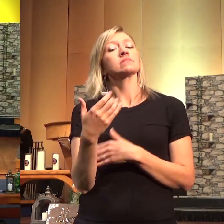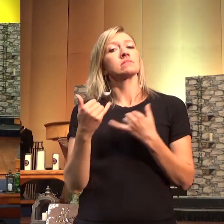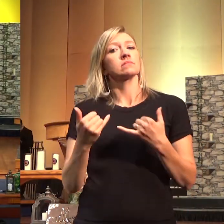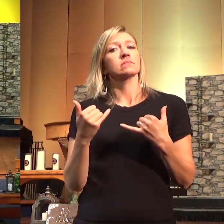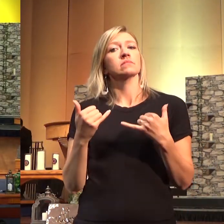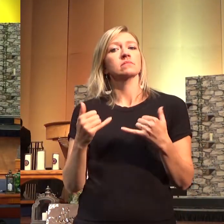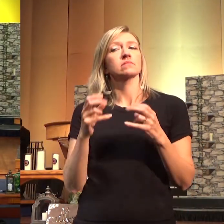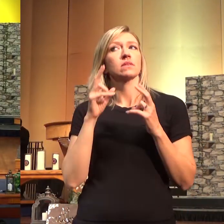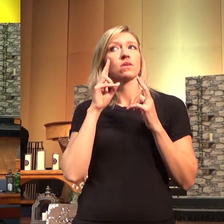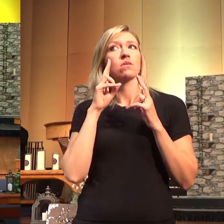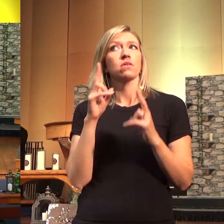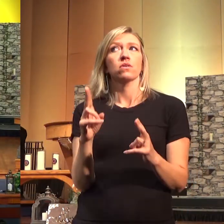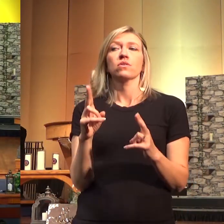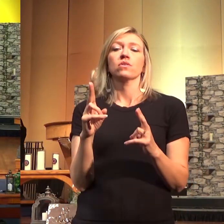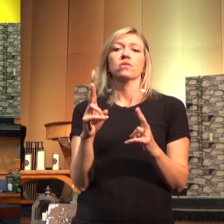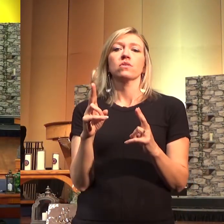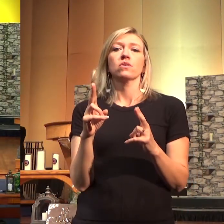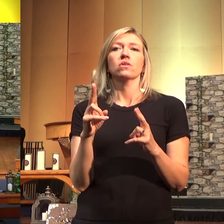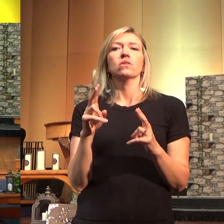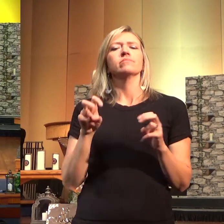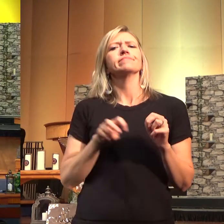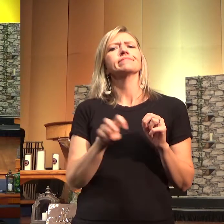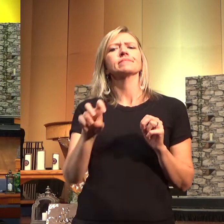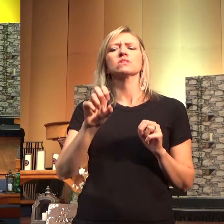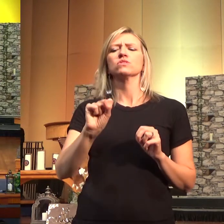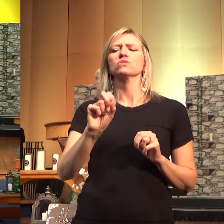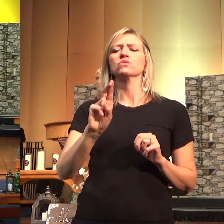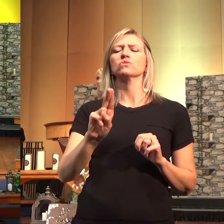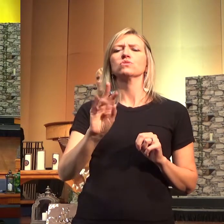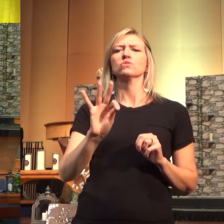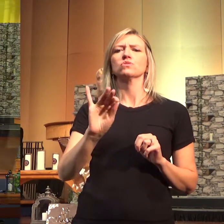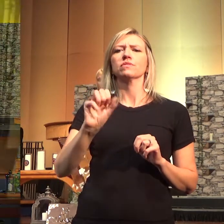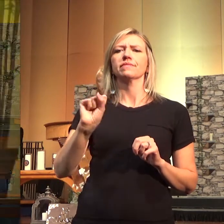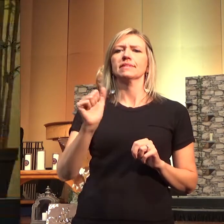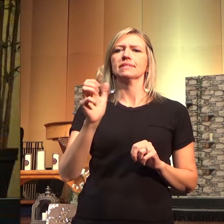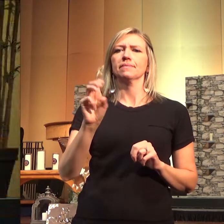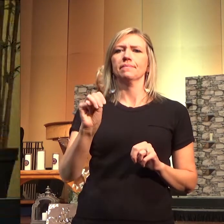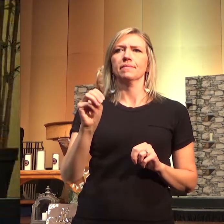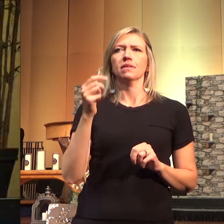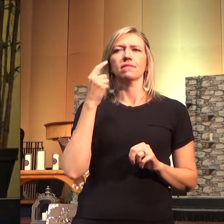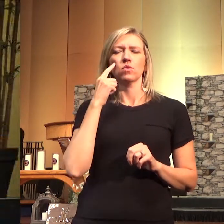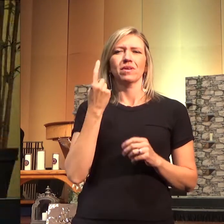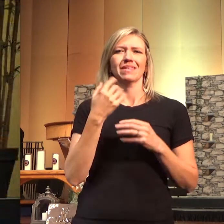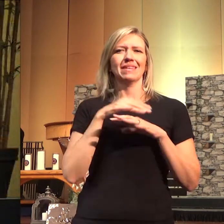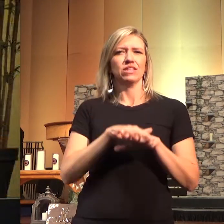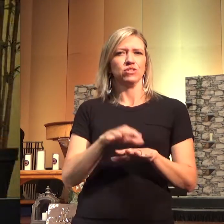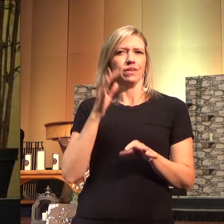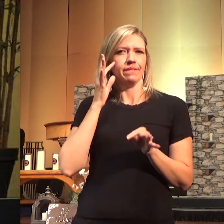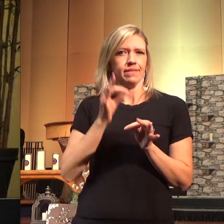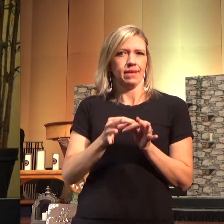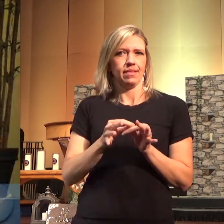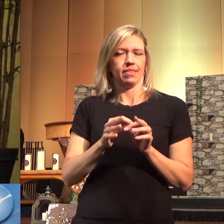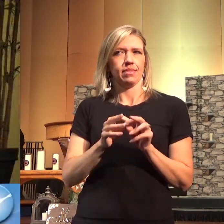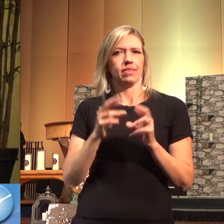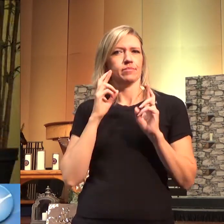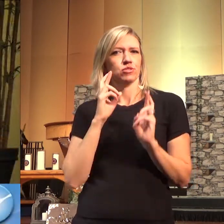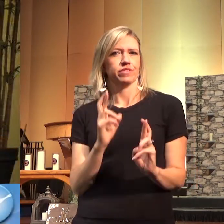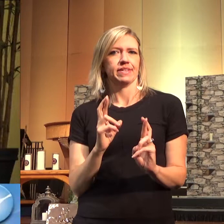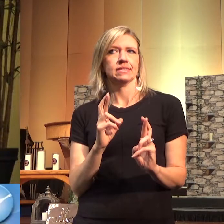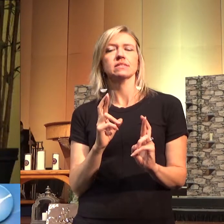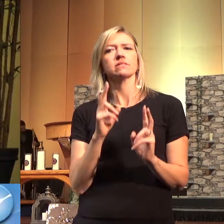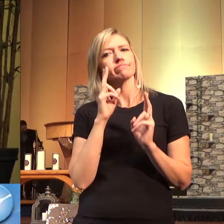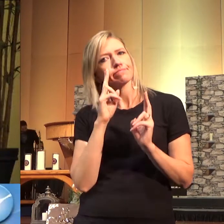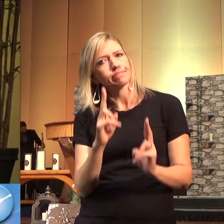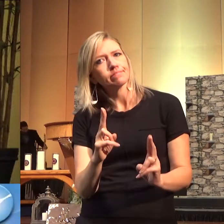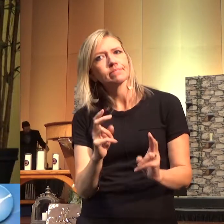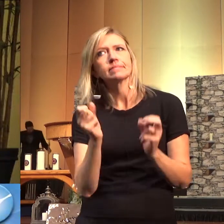This morning, we are honoring the path of Sufism for our interfaith observance. There are many orders